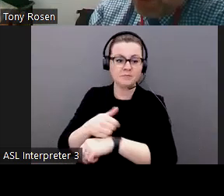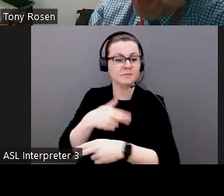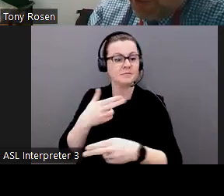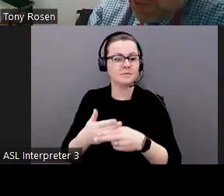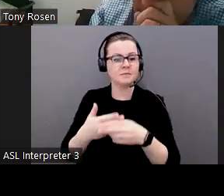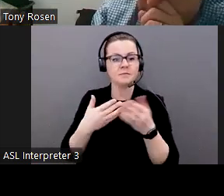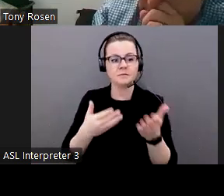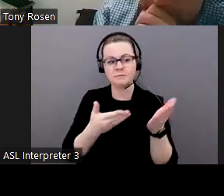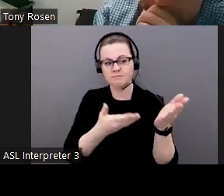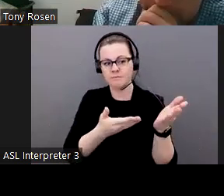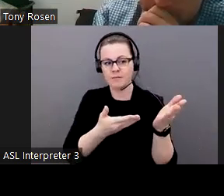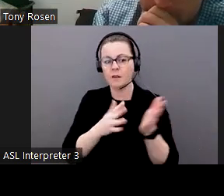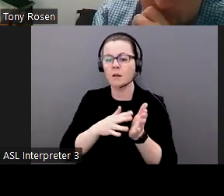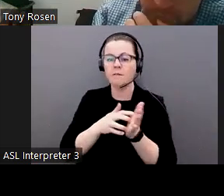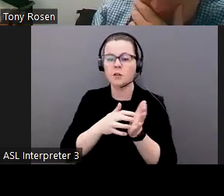Elder Protection Team.